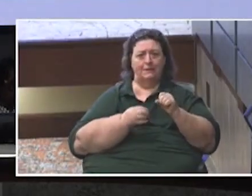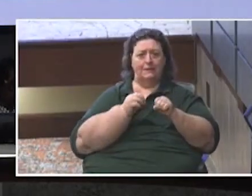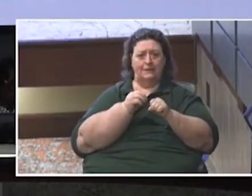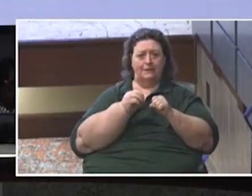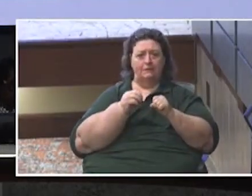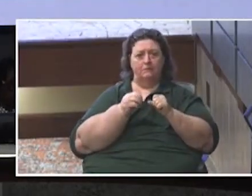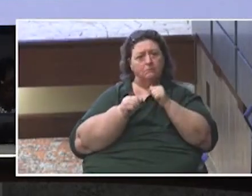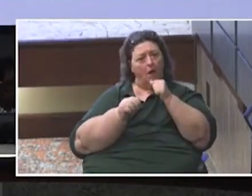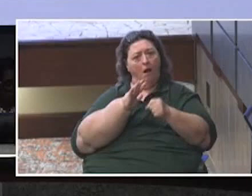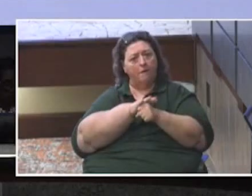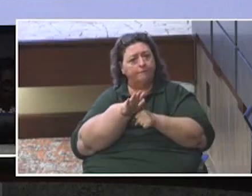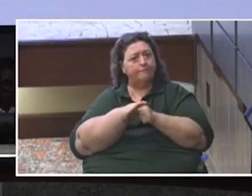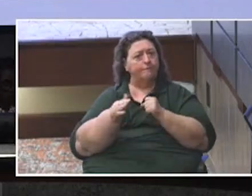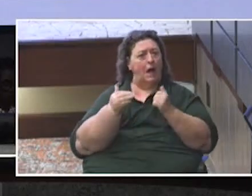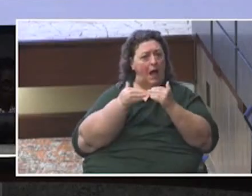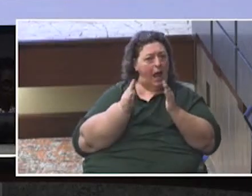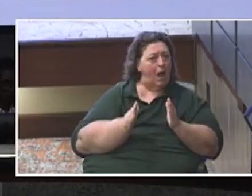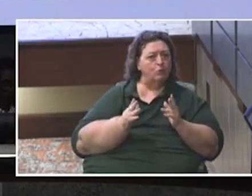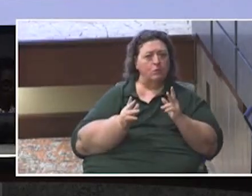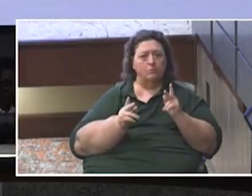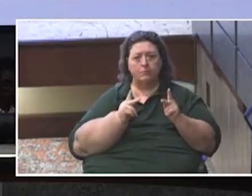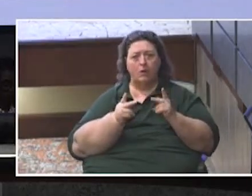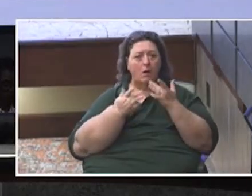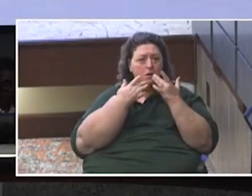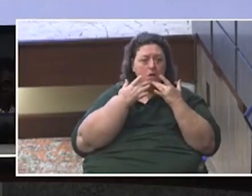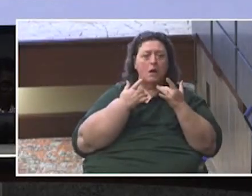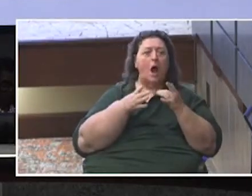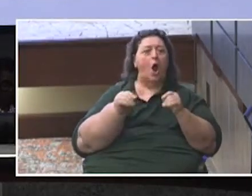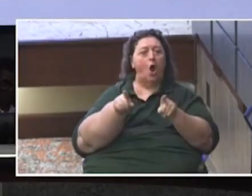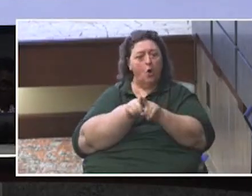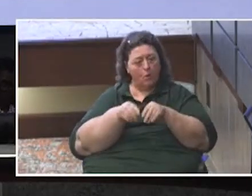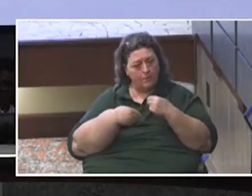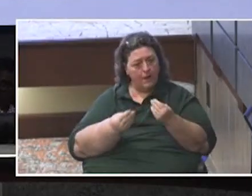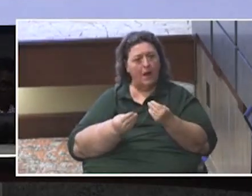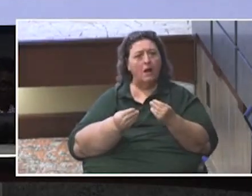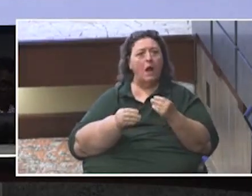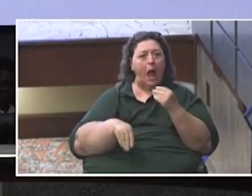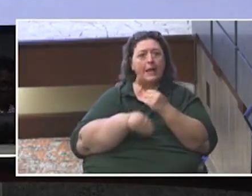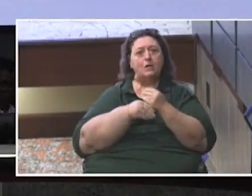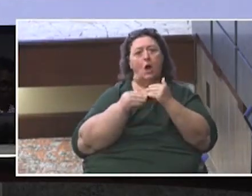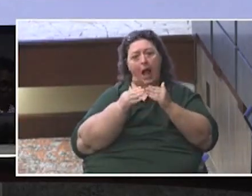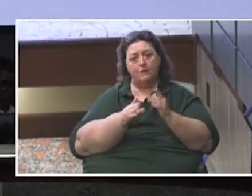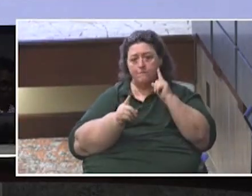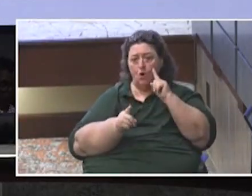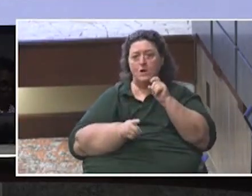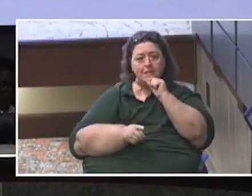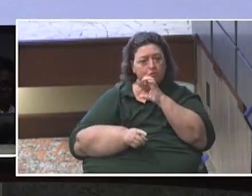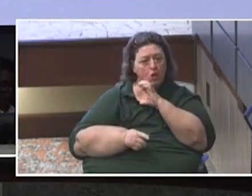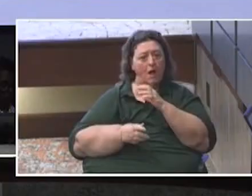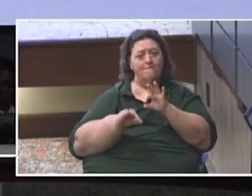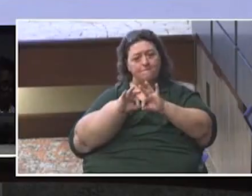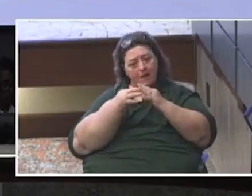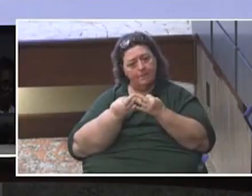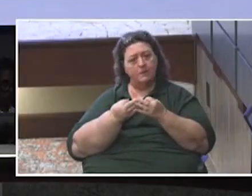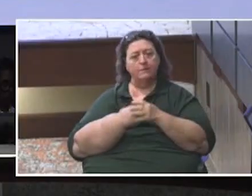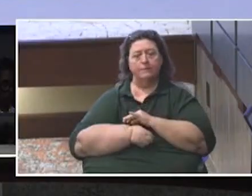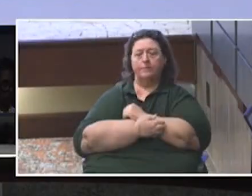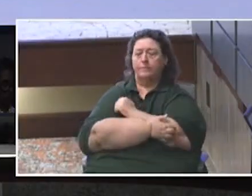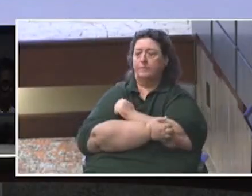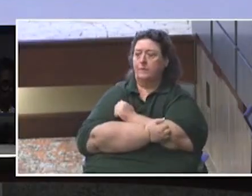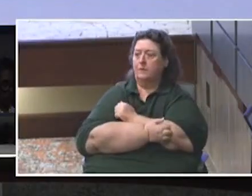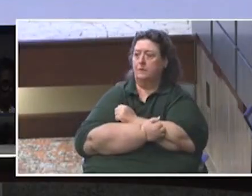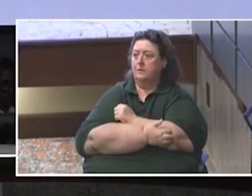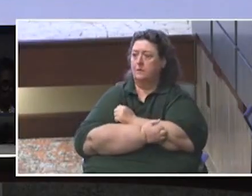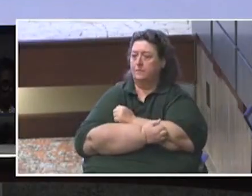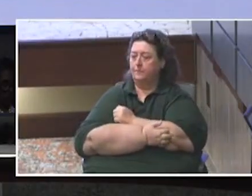gap. It also provides additional units for seniors and families, as well as the development of vacant parcels of land.